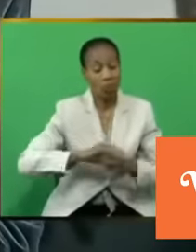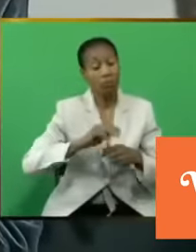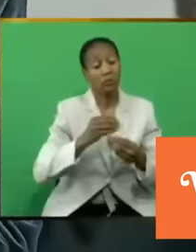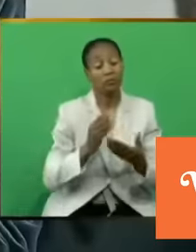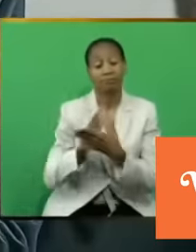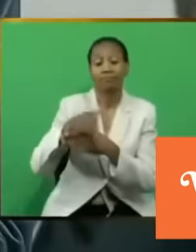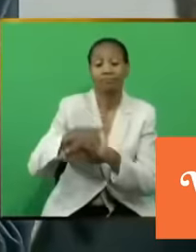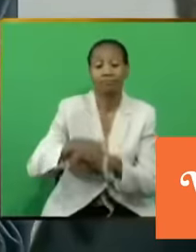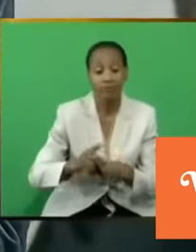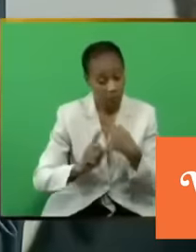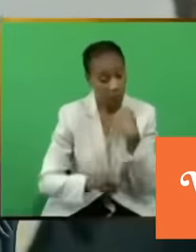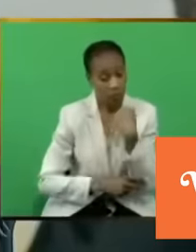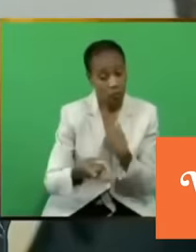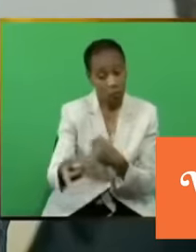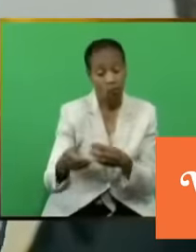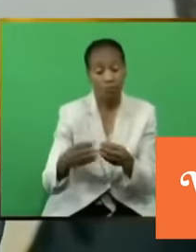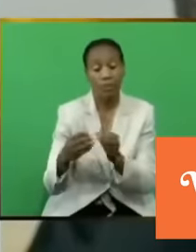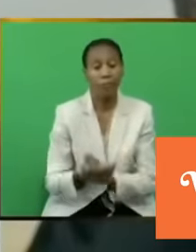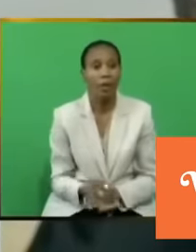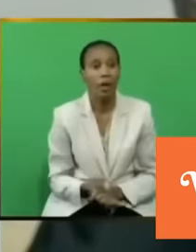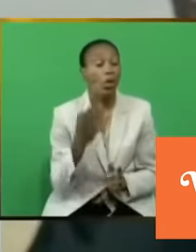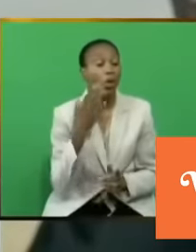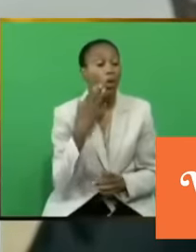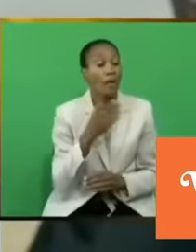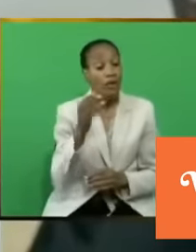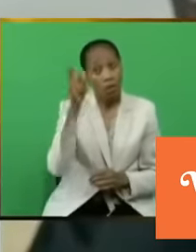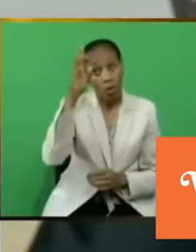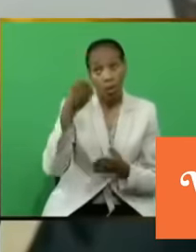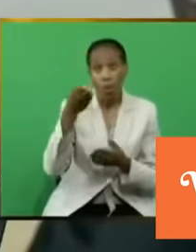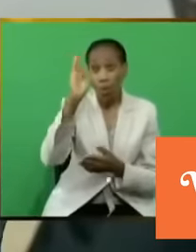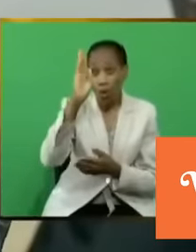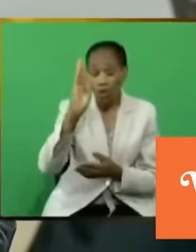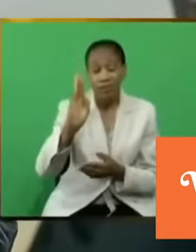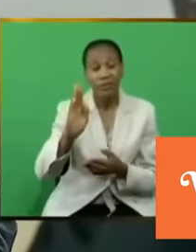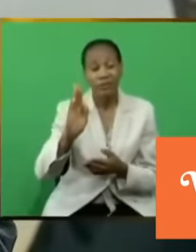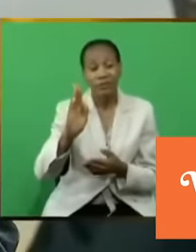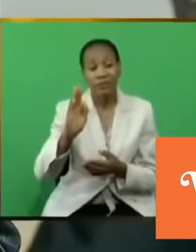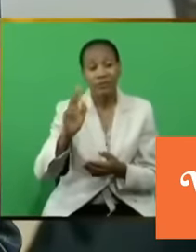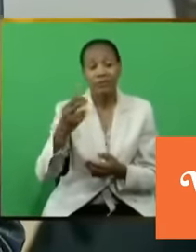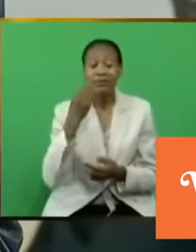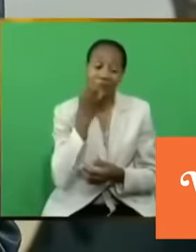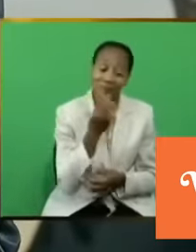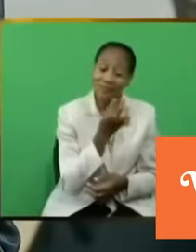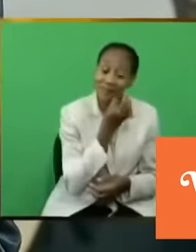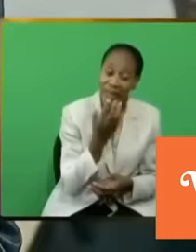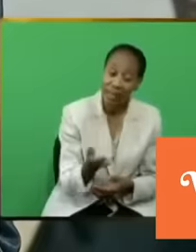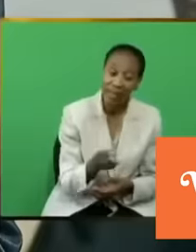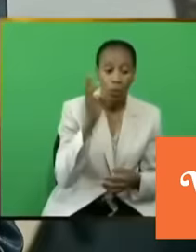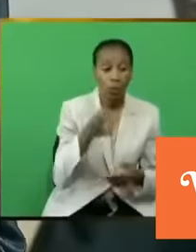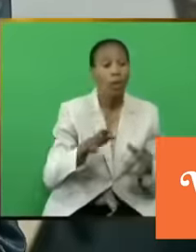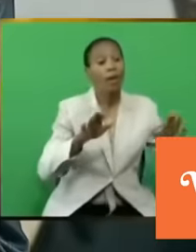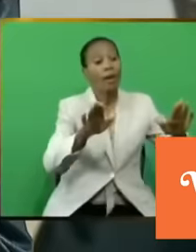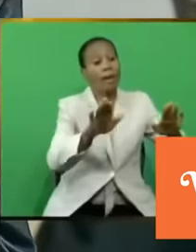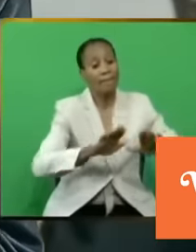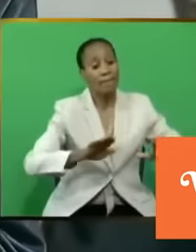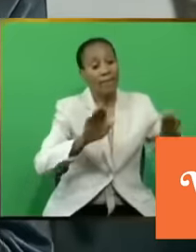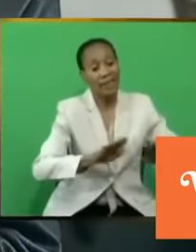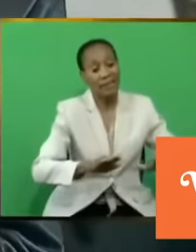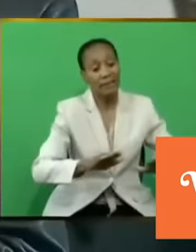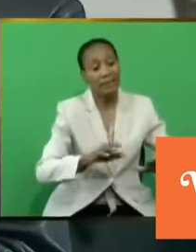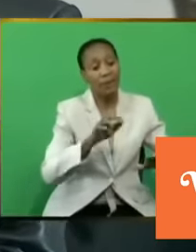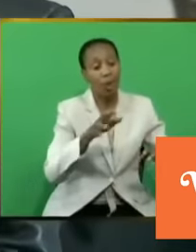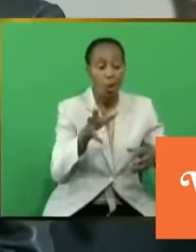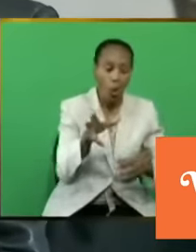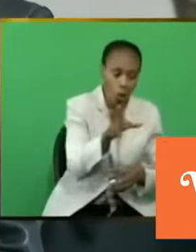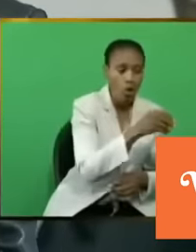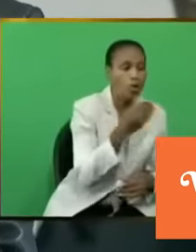conclude, honorable member. When the God of Abraham, Isaac, and Jacob said he will bless those who bless Israel